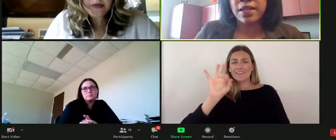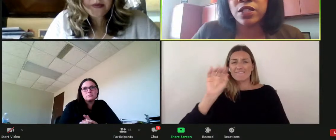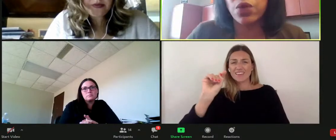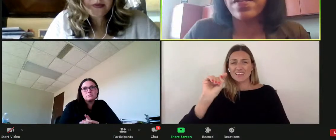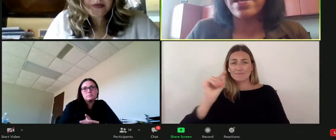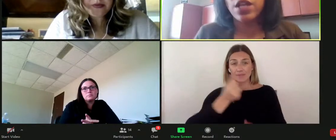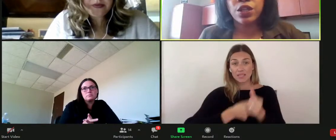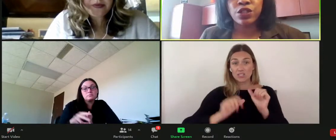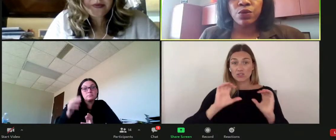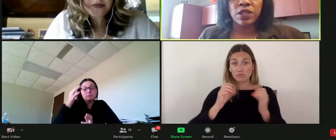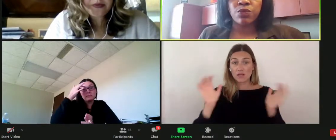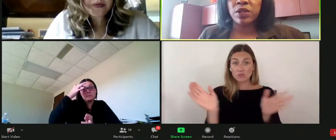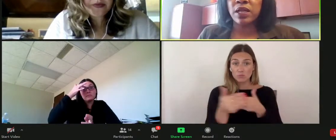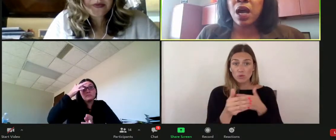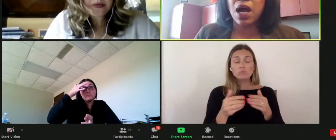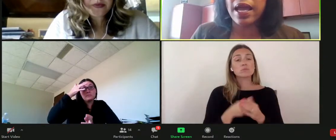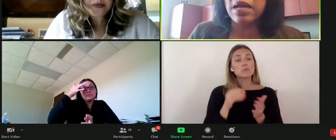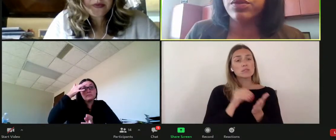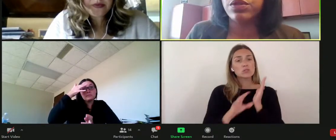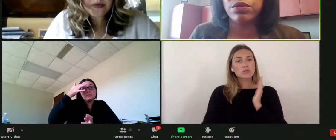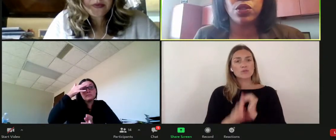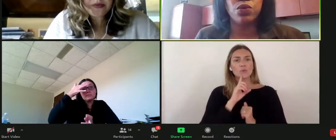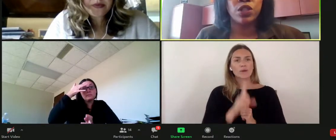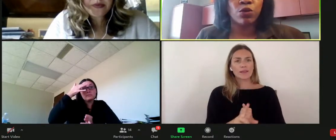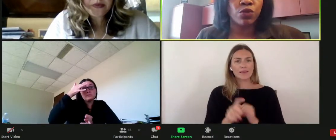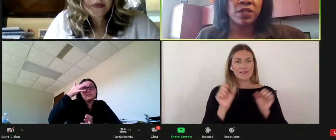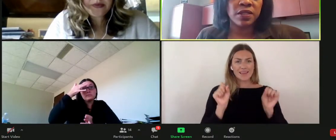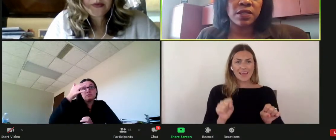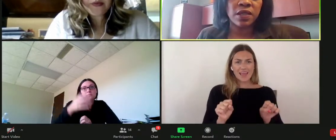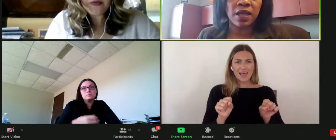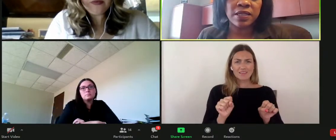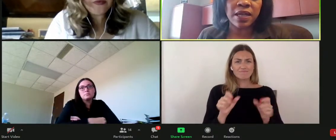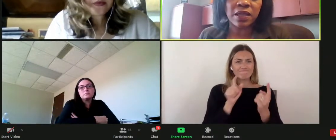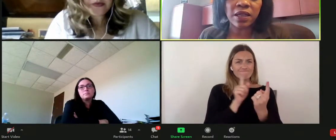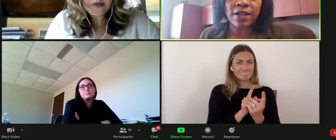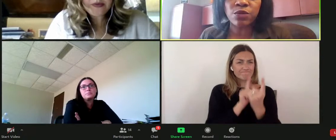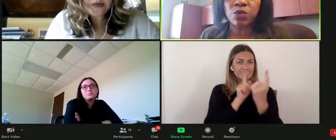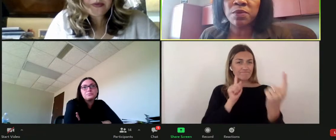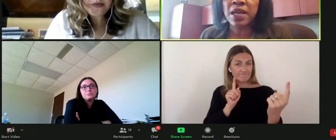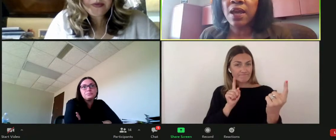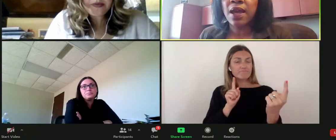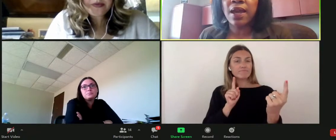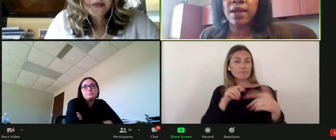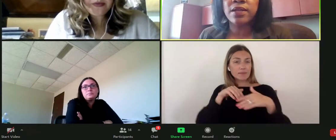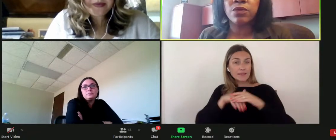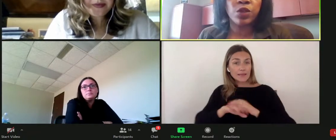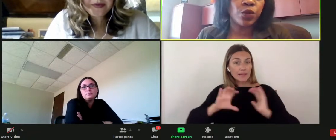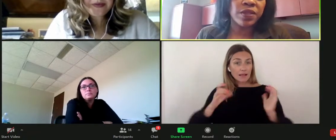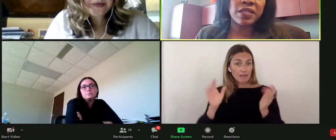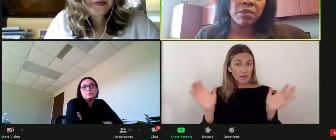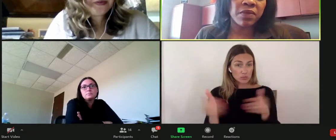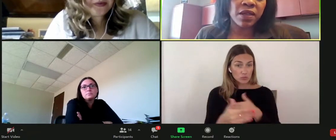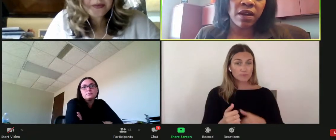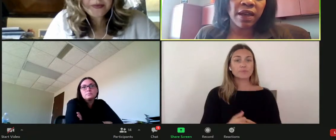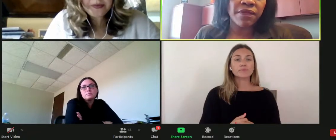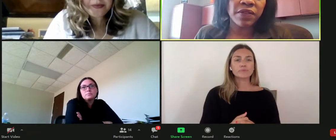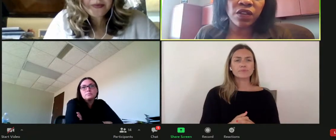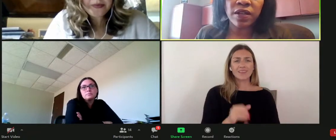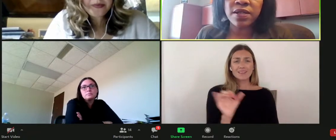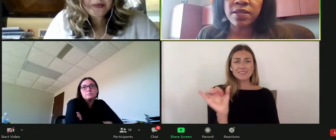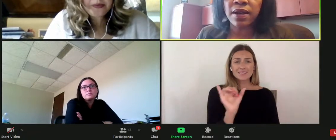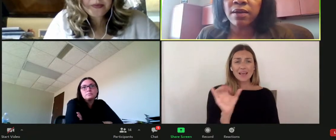classrooms so that students really are able to do social distancing inside the classrooms. And we're doing the same thing in